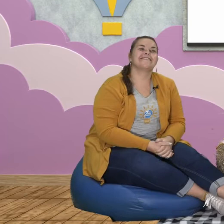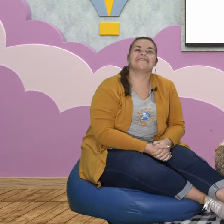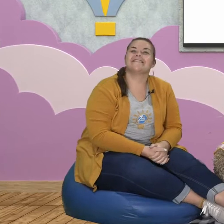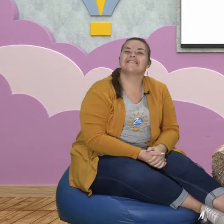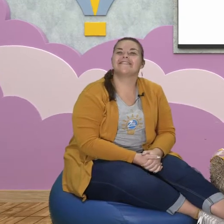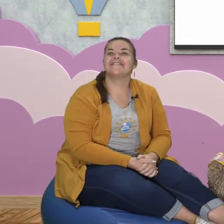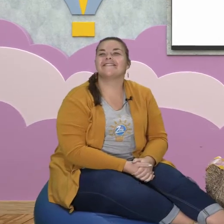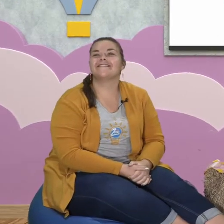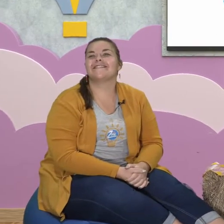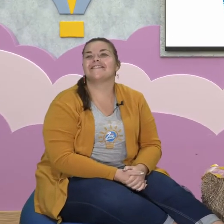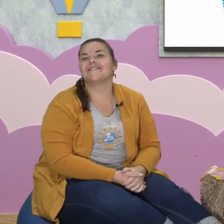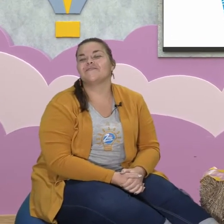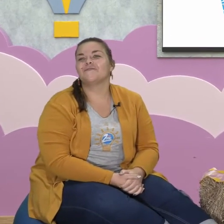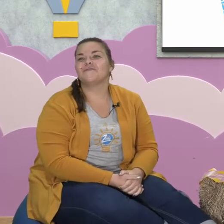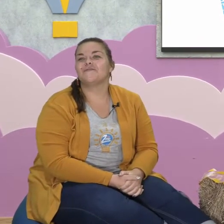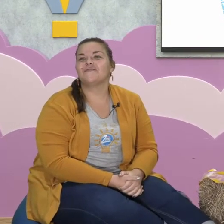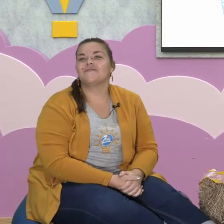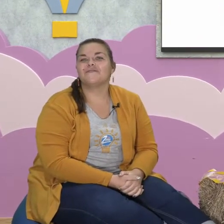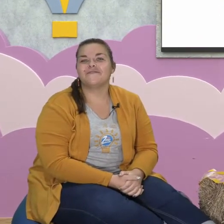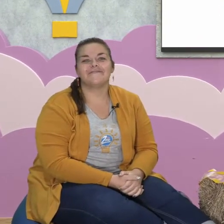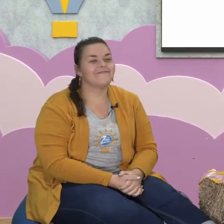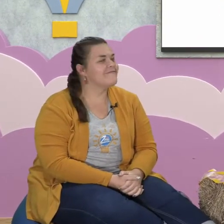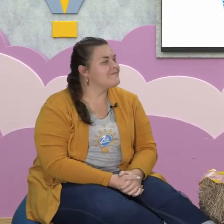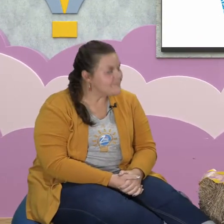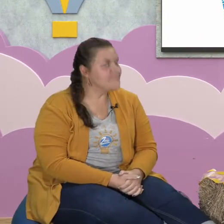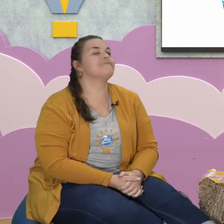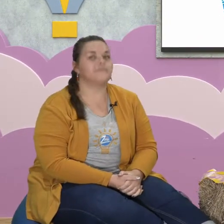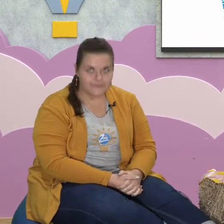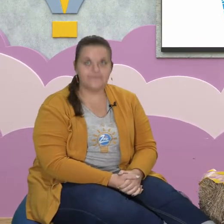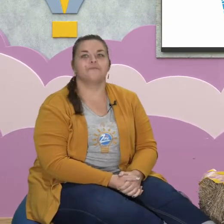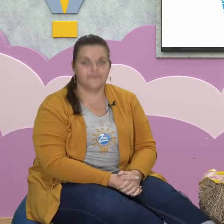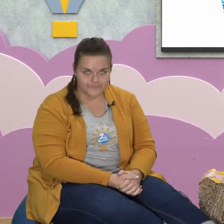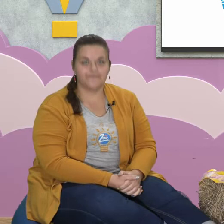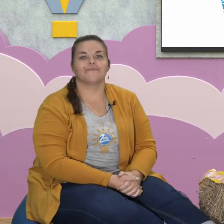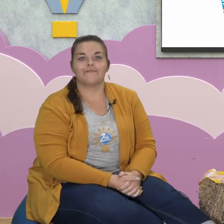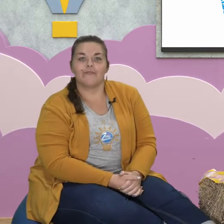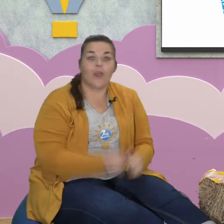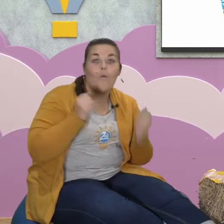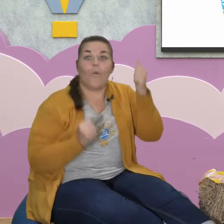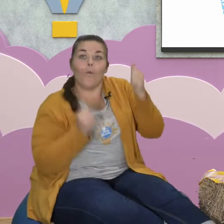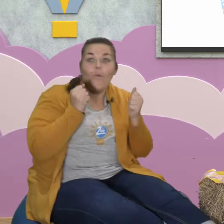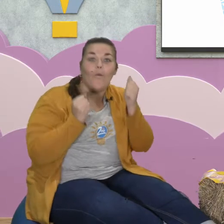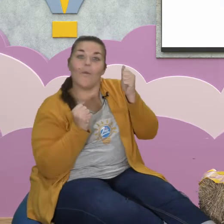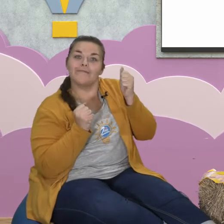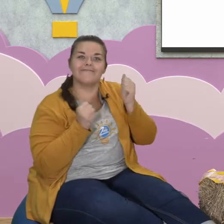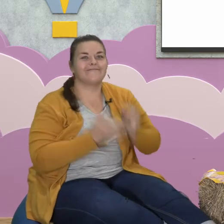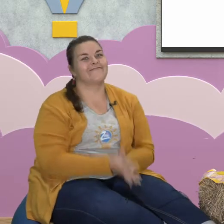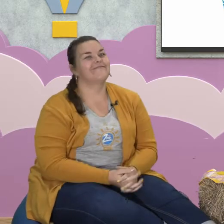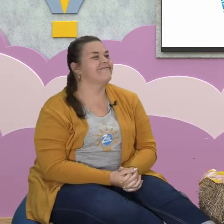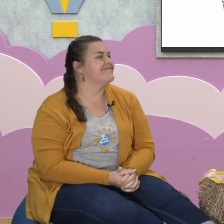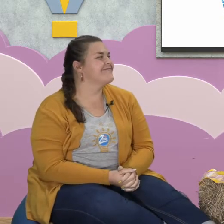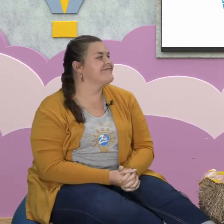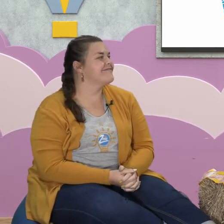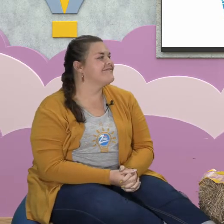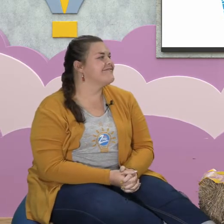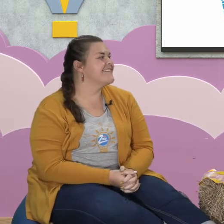day from Monday to Friday at 9 a.m. Please remind your parents to join us for some fun, active activities. You can join us on